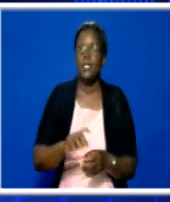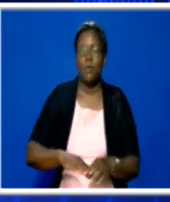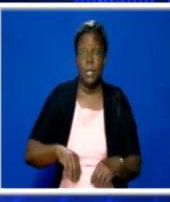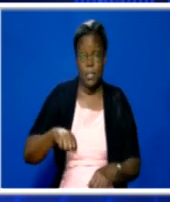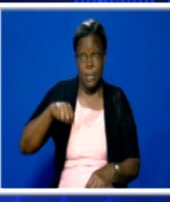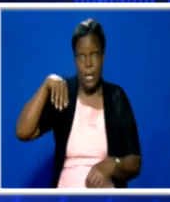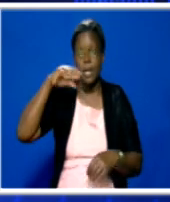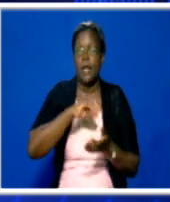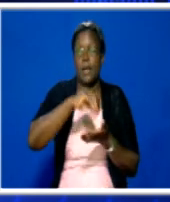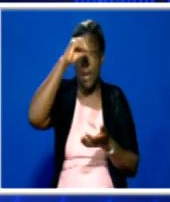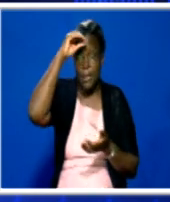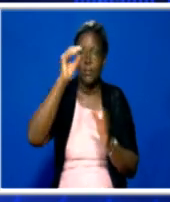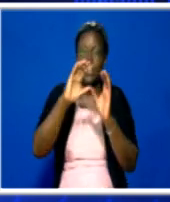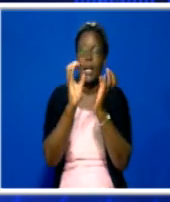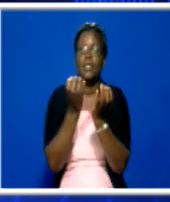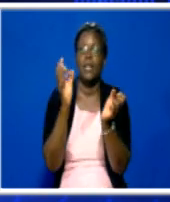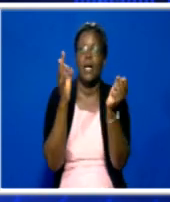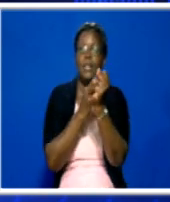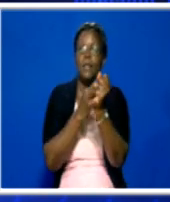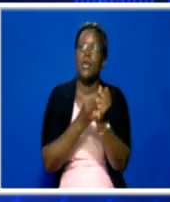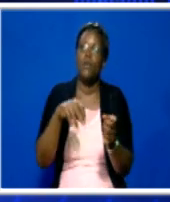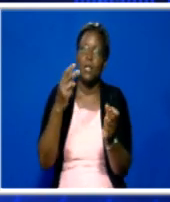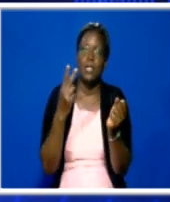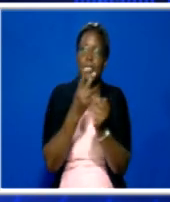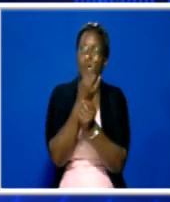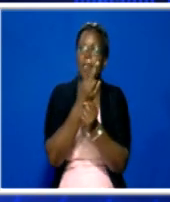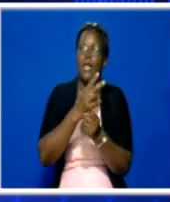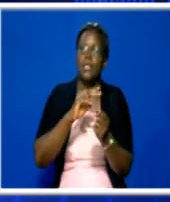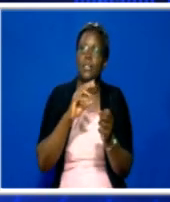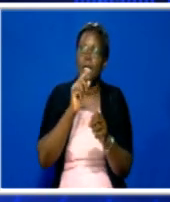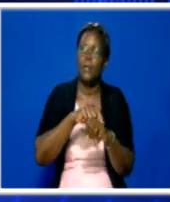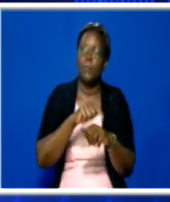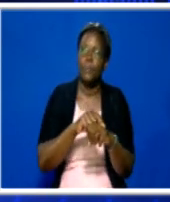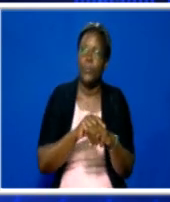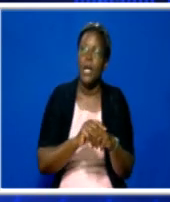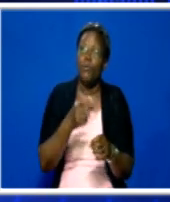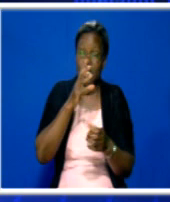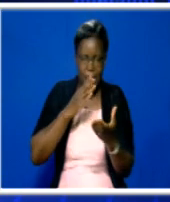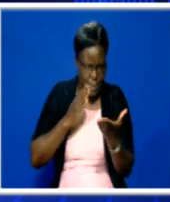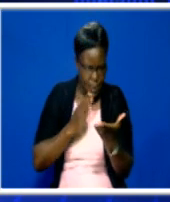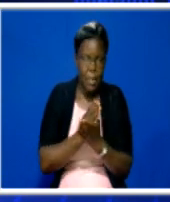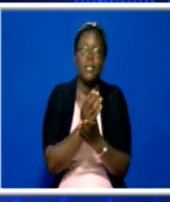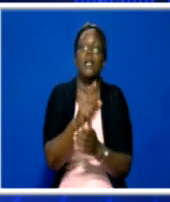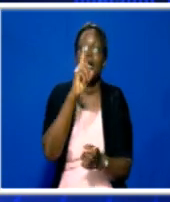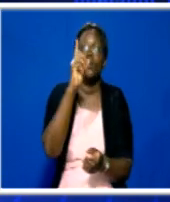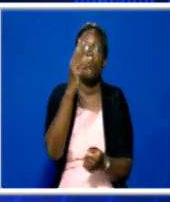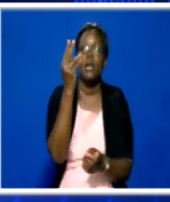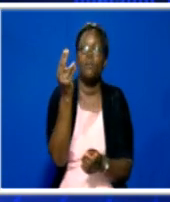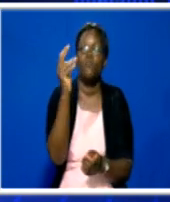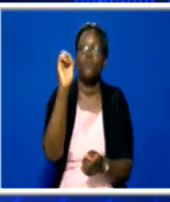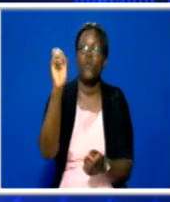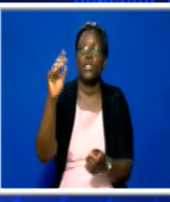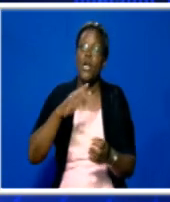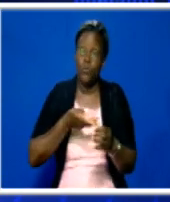learners, so class 8 students, as well as the secondary section. I will be seeing you at exactly 1:40 p.m. to give you the